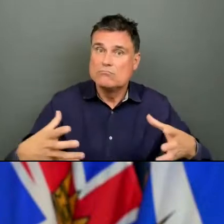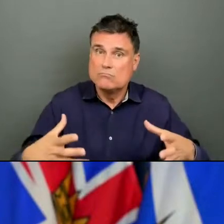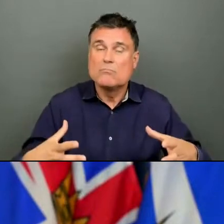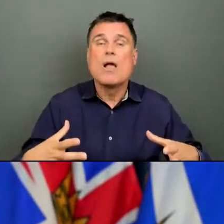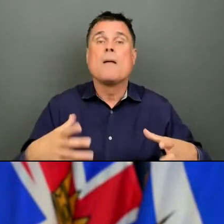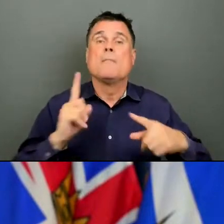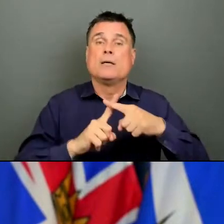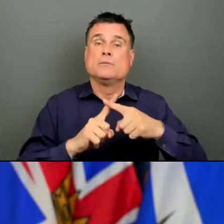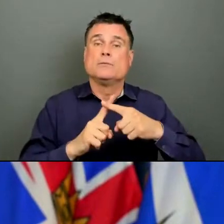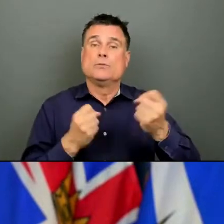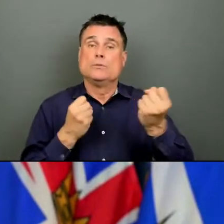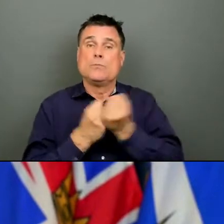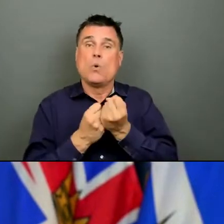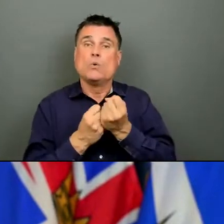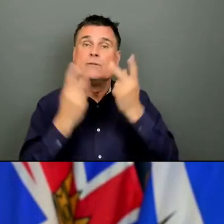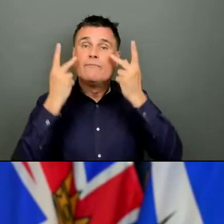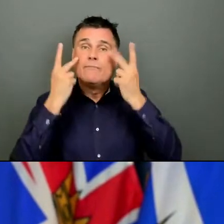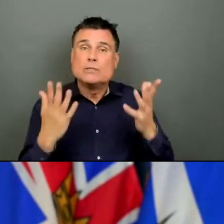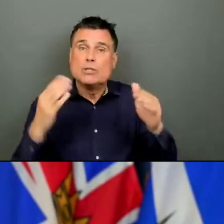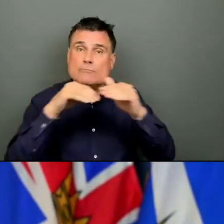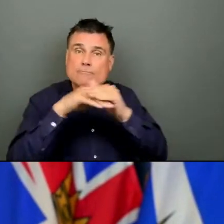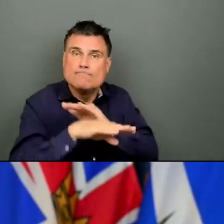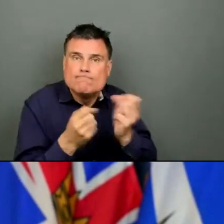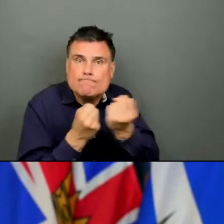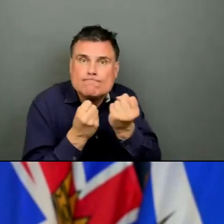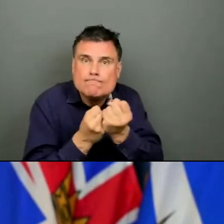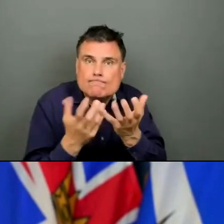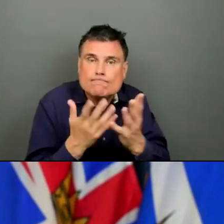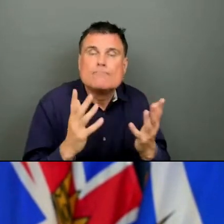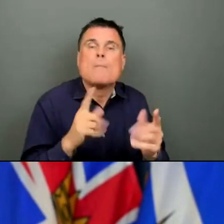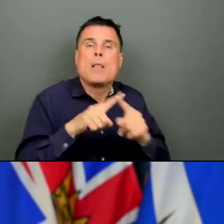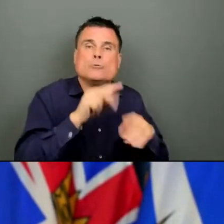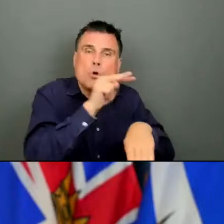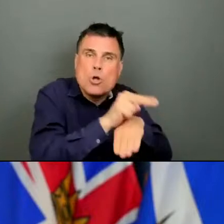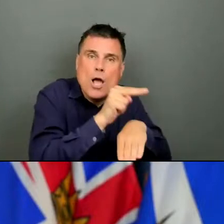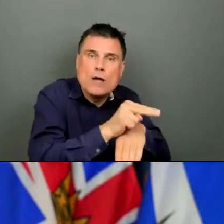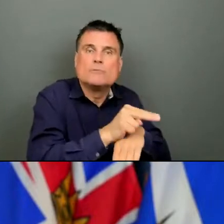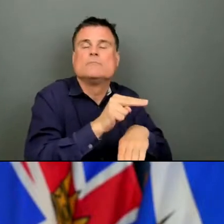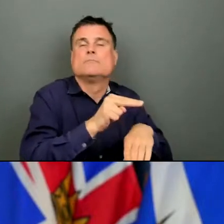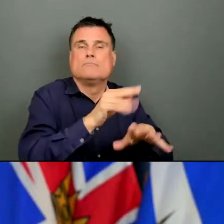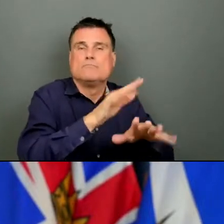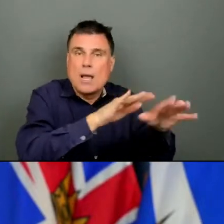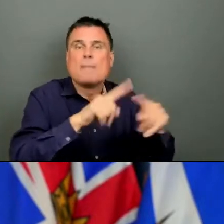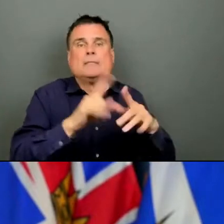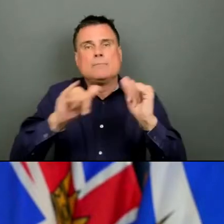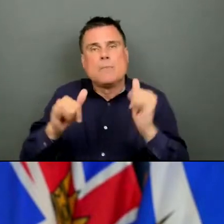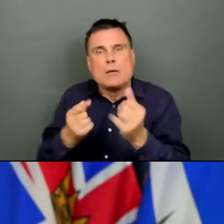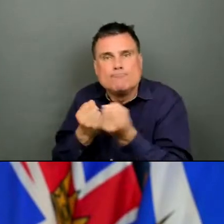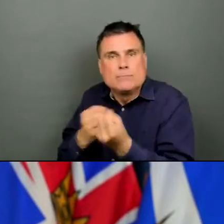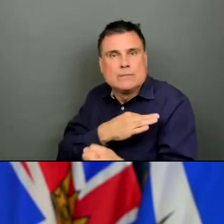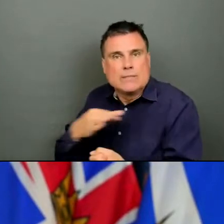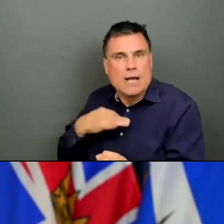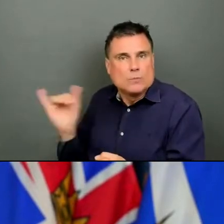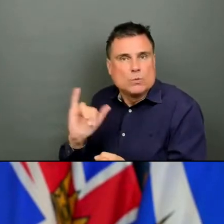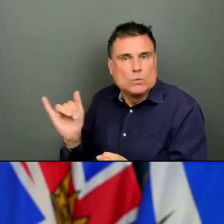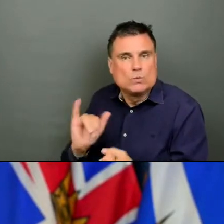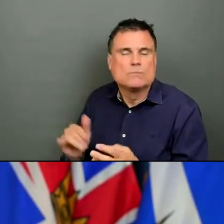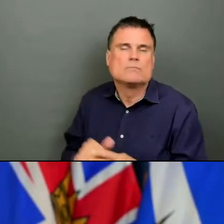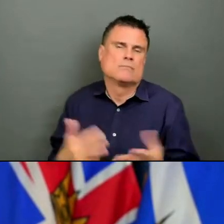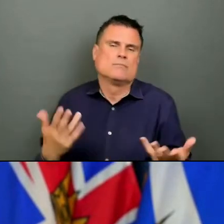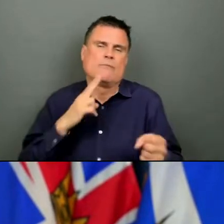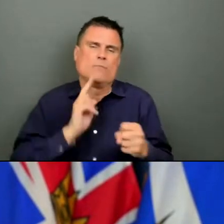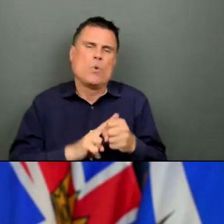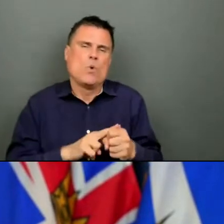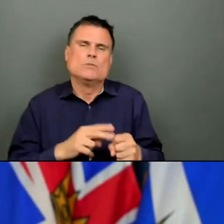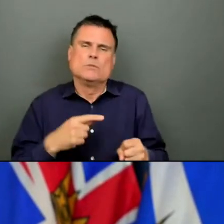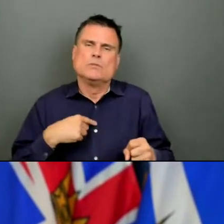is, an impressive achievement. I think there are, of course, lessons to learn. And I think, finally,